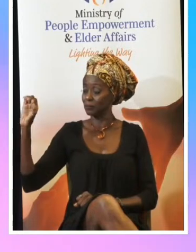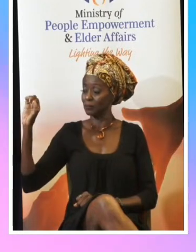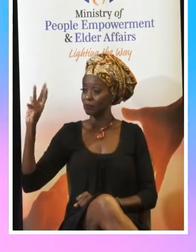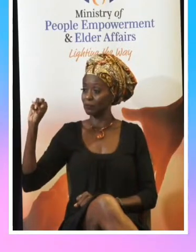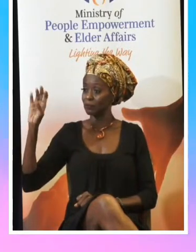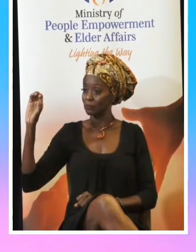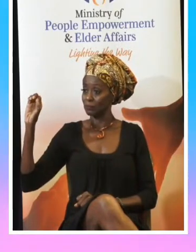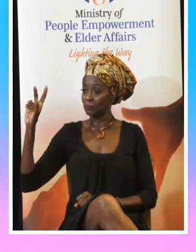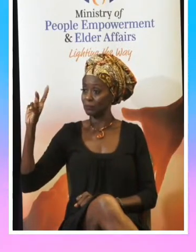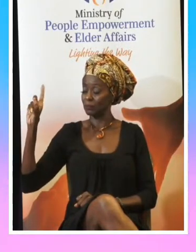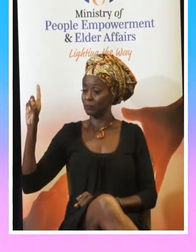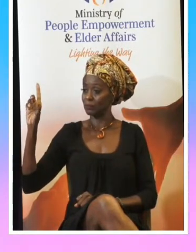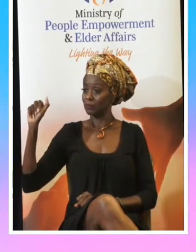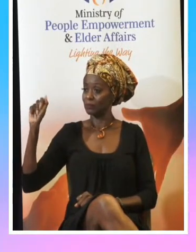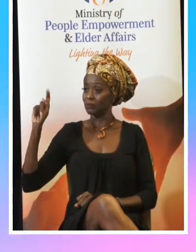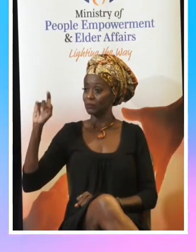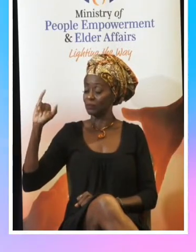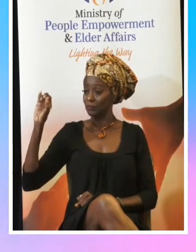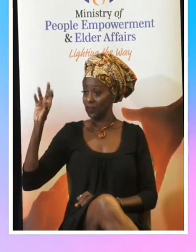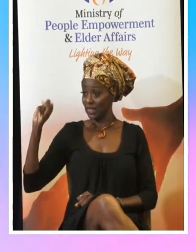the classroom. It